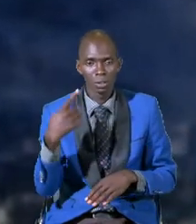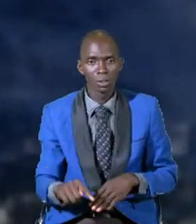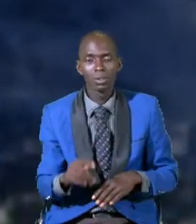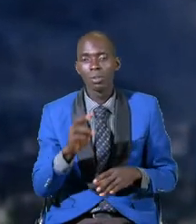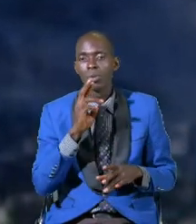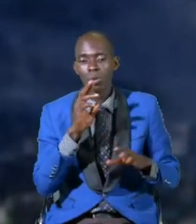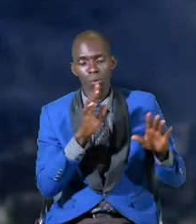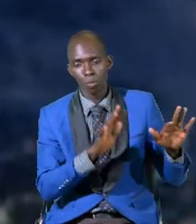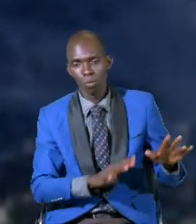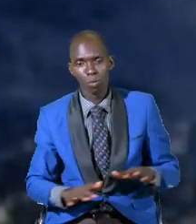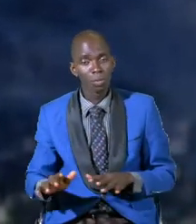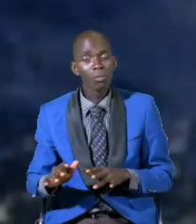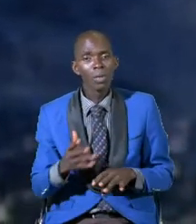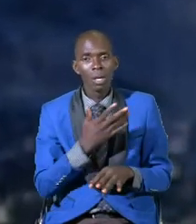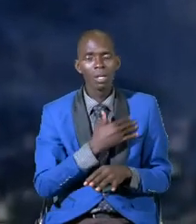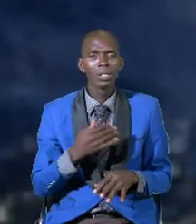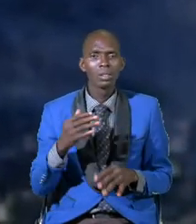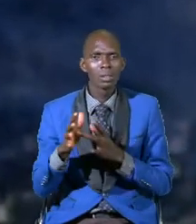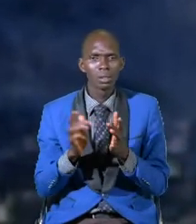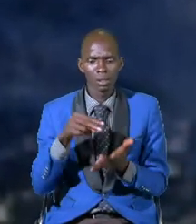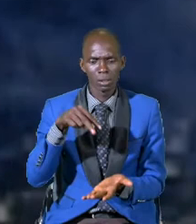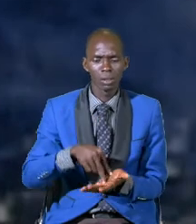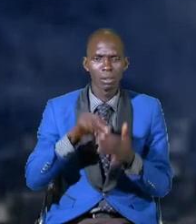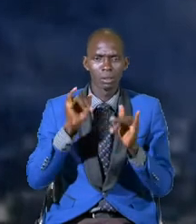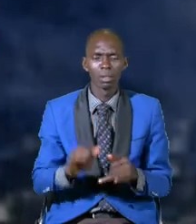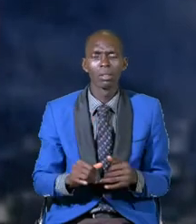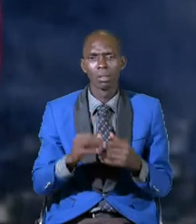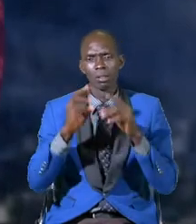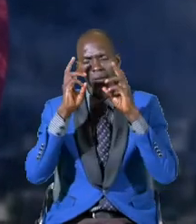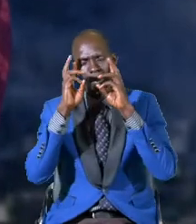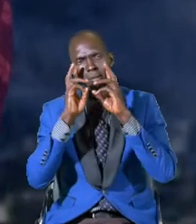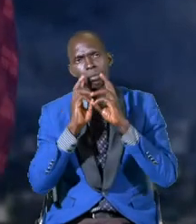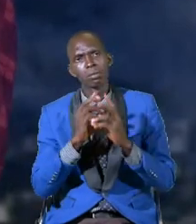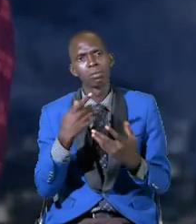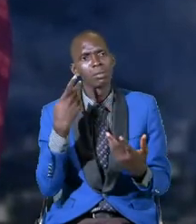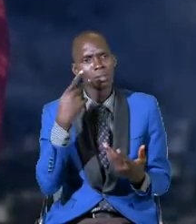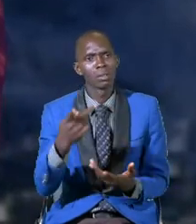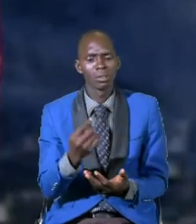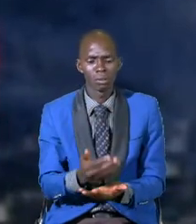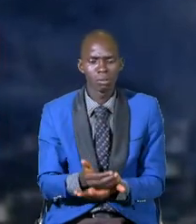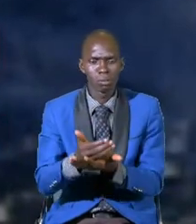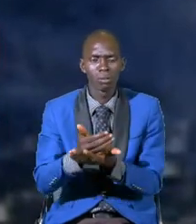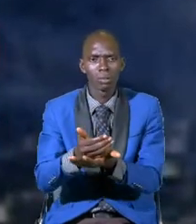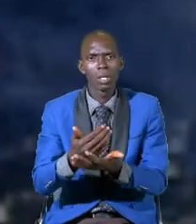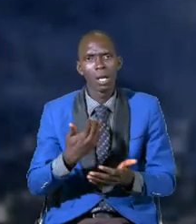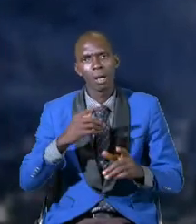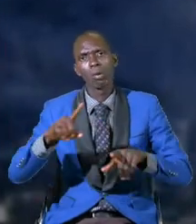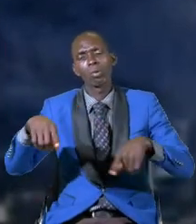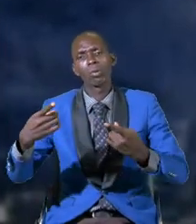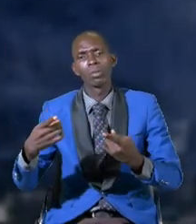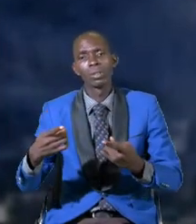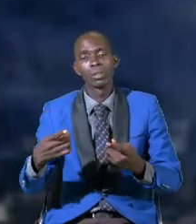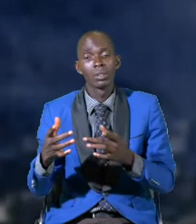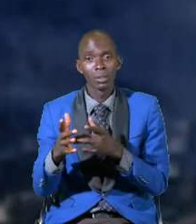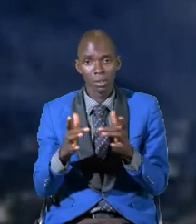the boat is gone, the ship is gone? No. He was walking on land, and then he kept